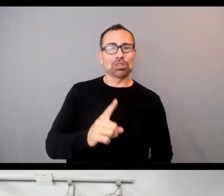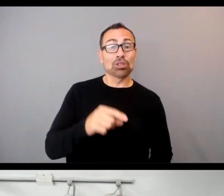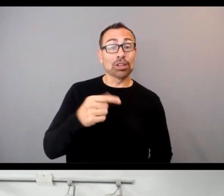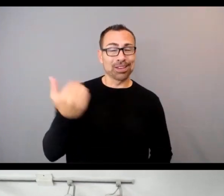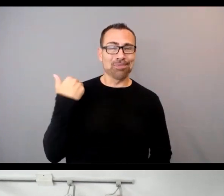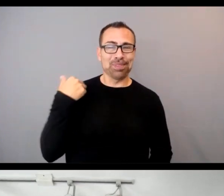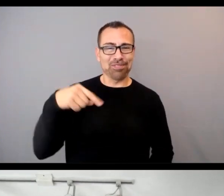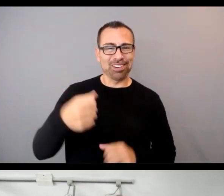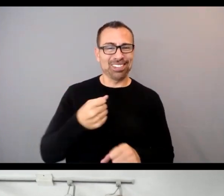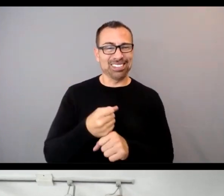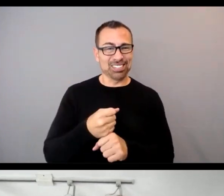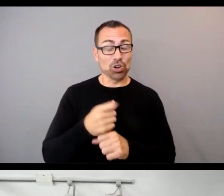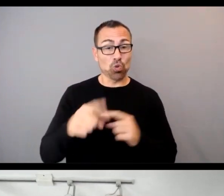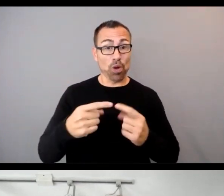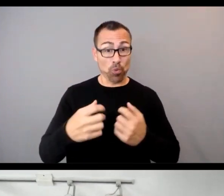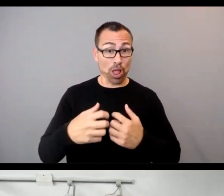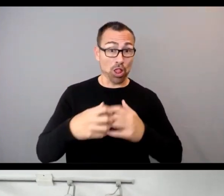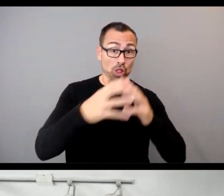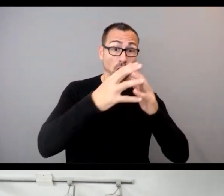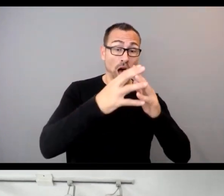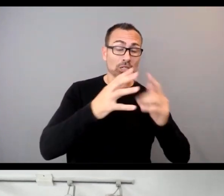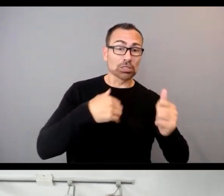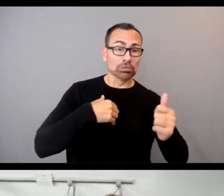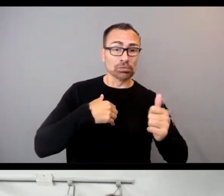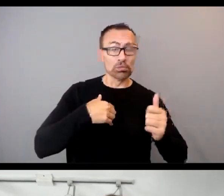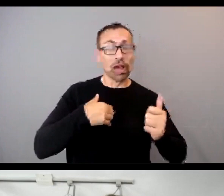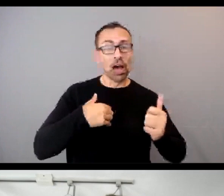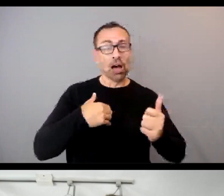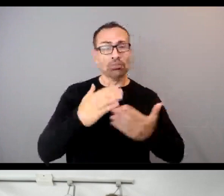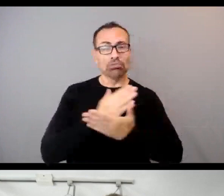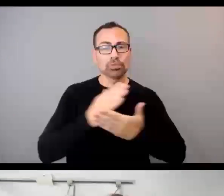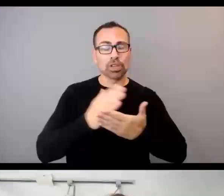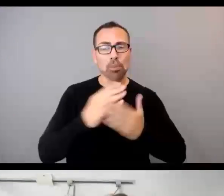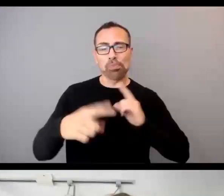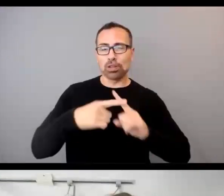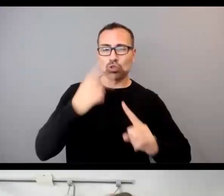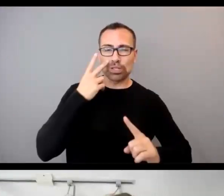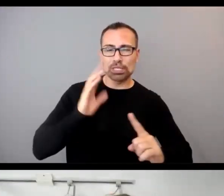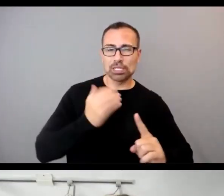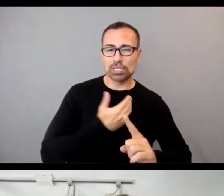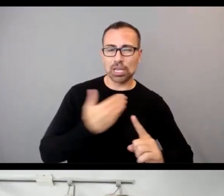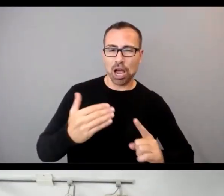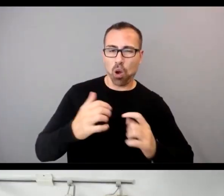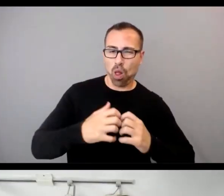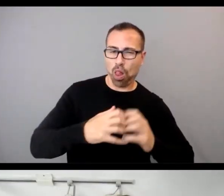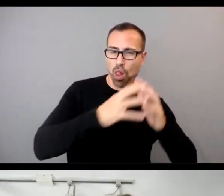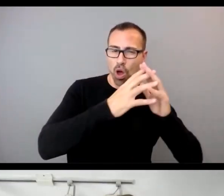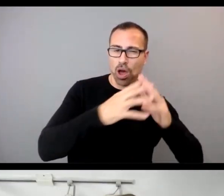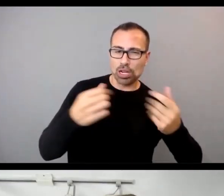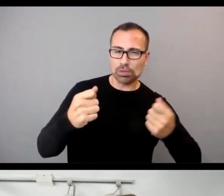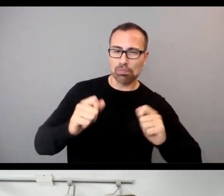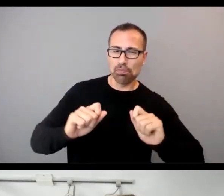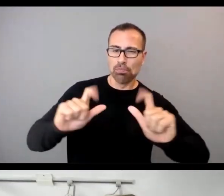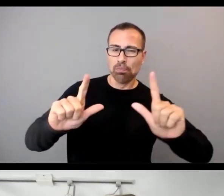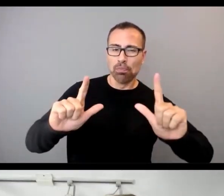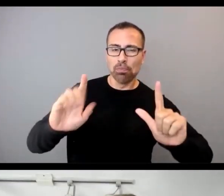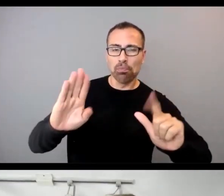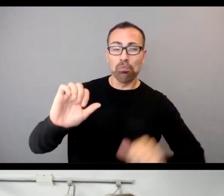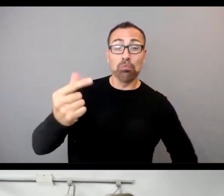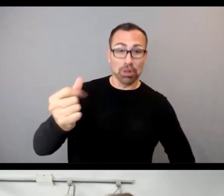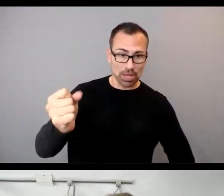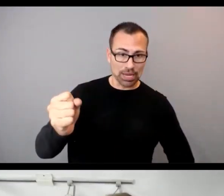part of the launch, and definitely check out our launch blogs that we launched this past week. But we have